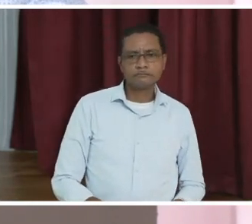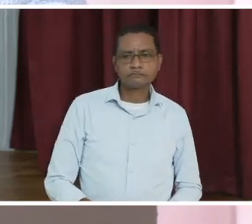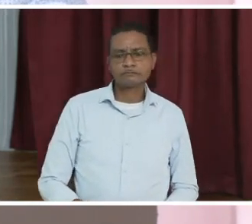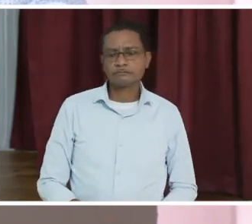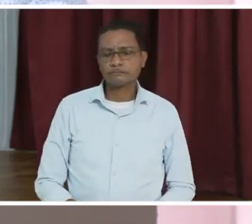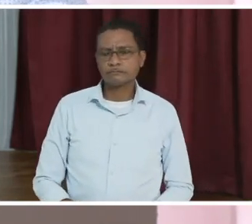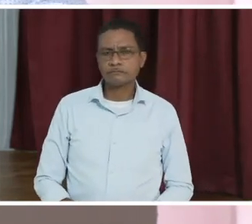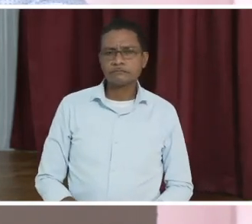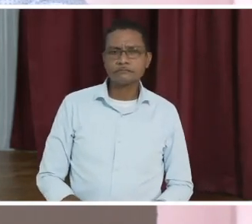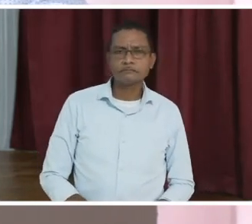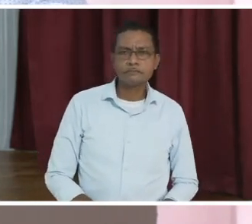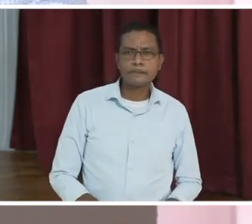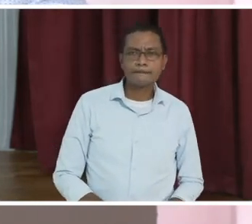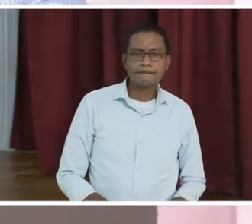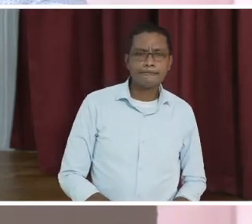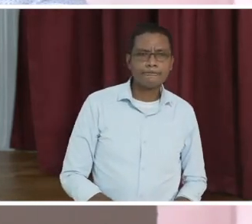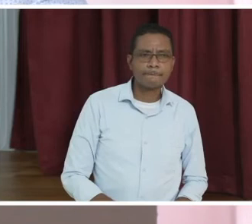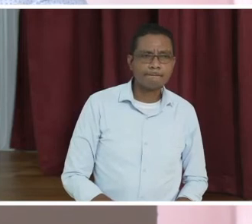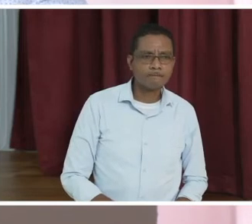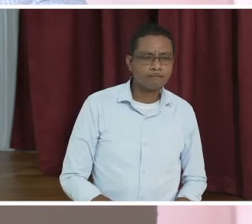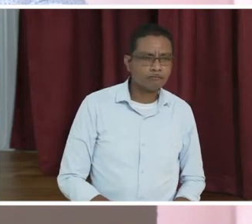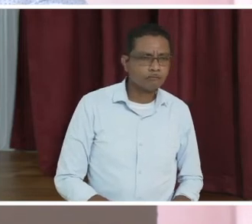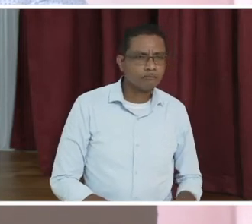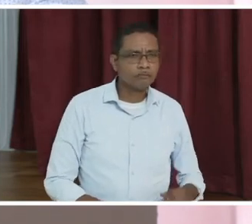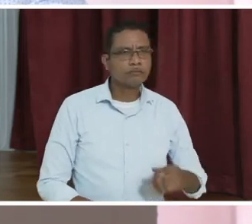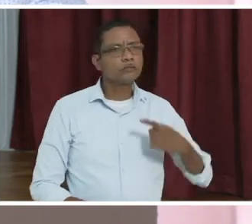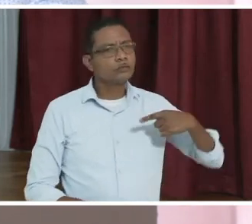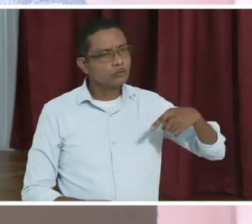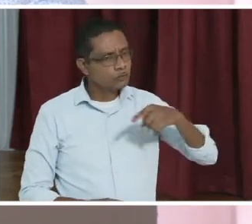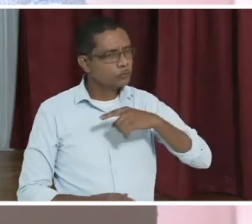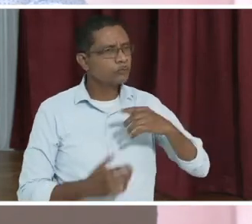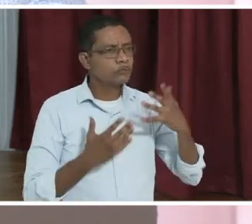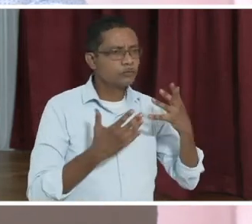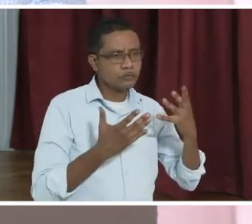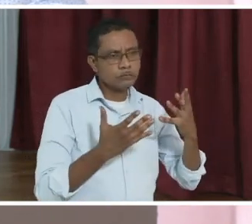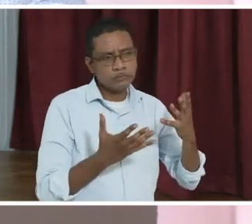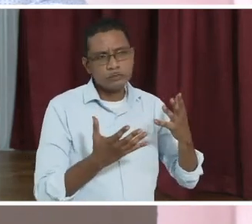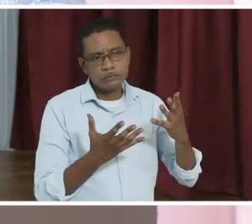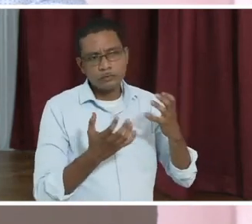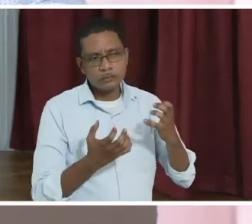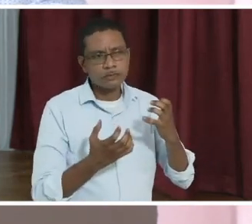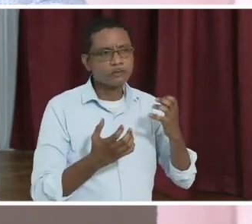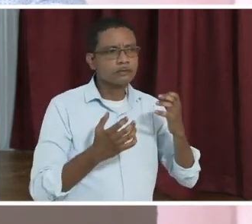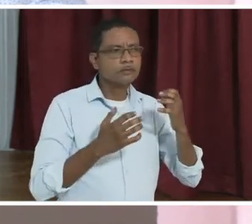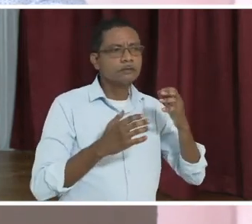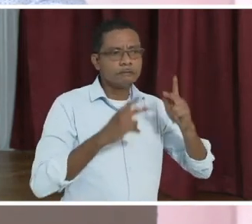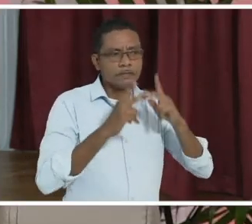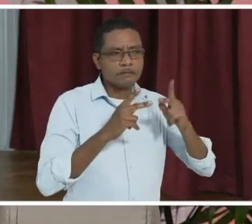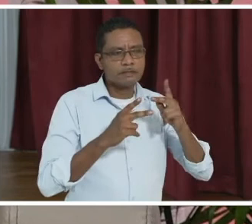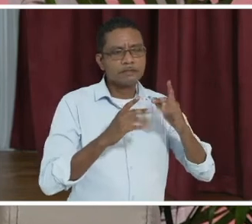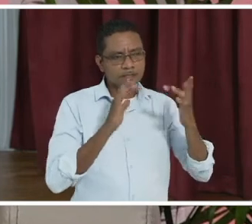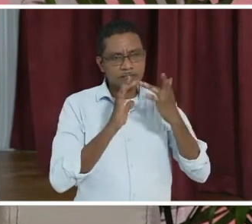the application and allocation part, so our citizens can easily reach us. I love it. Reach